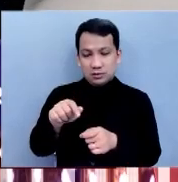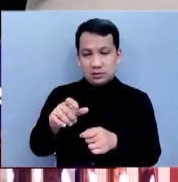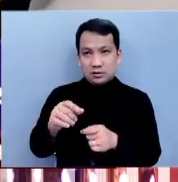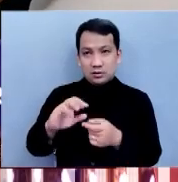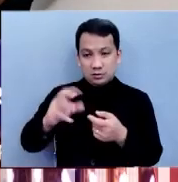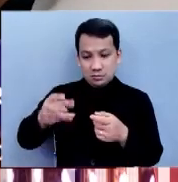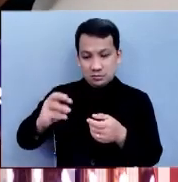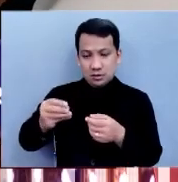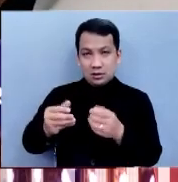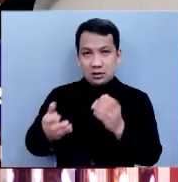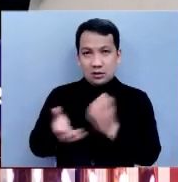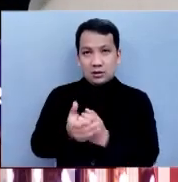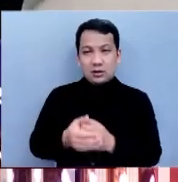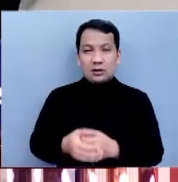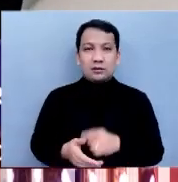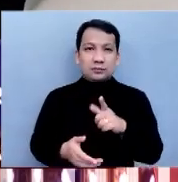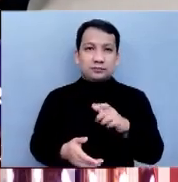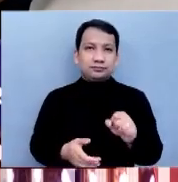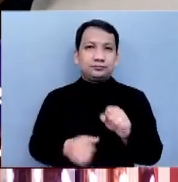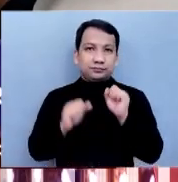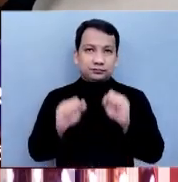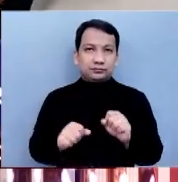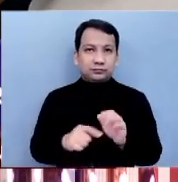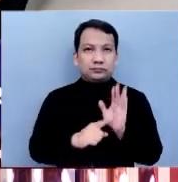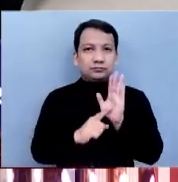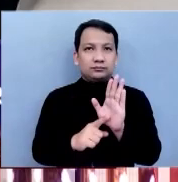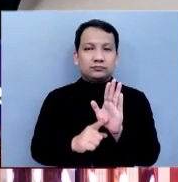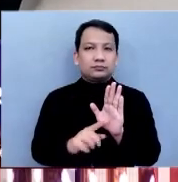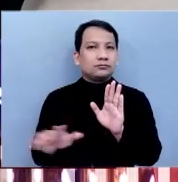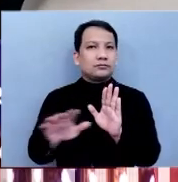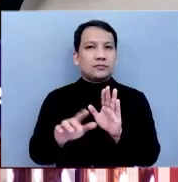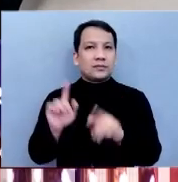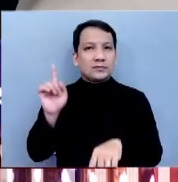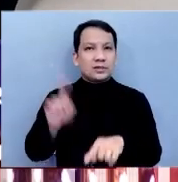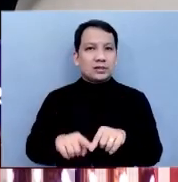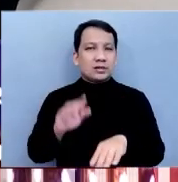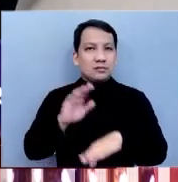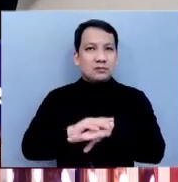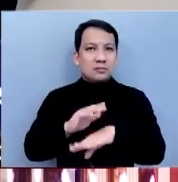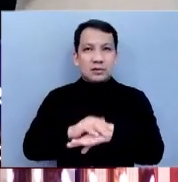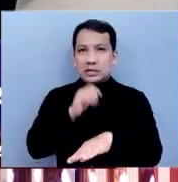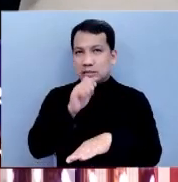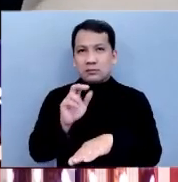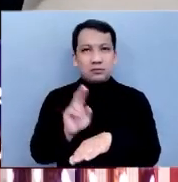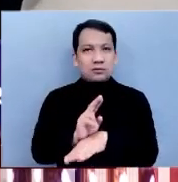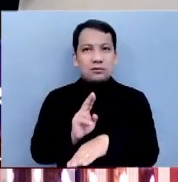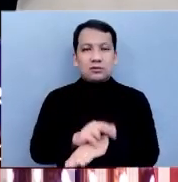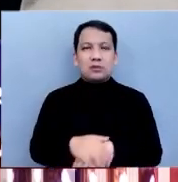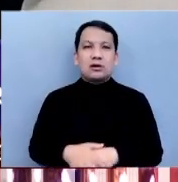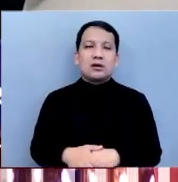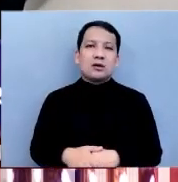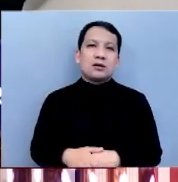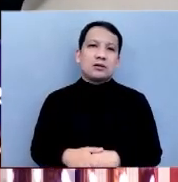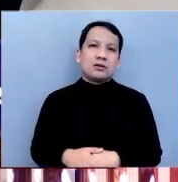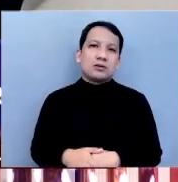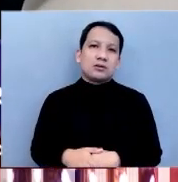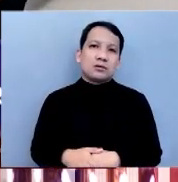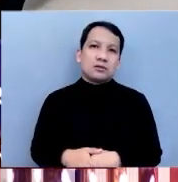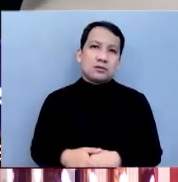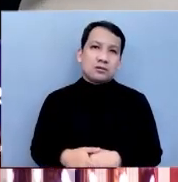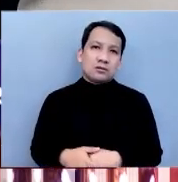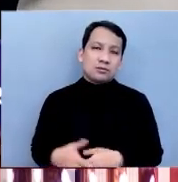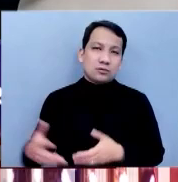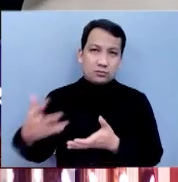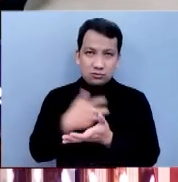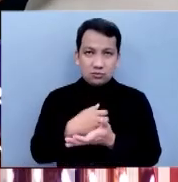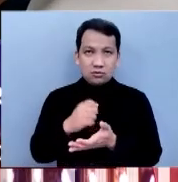barrel. Opo. Yan, madi-display mo yon. Yes, pero sir, hindi siya threat dahil hindi magagamit. Okay. Sir? Kasi collector lang naman eh. Yes,